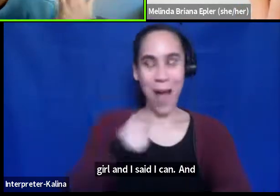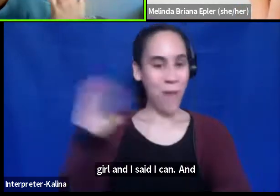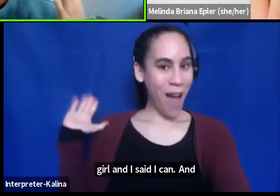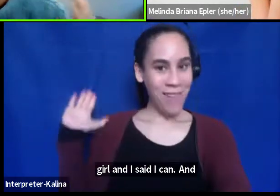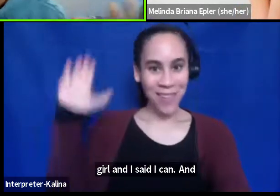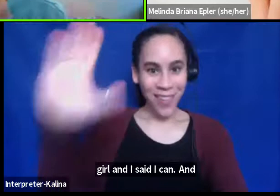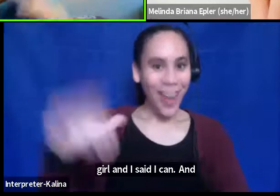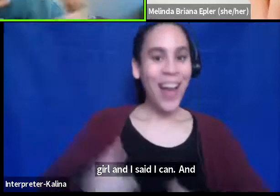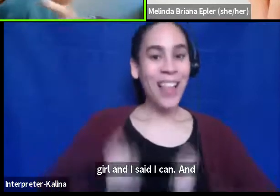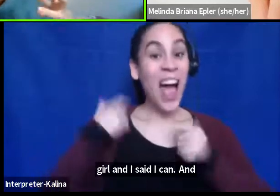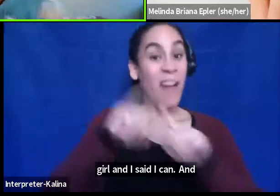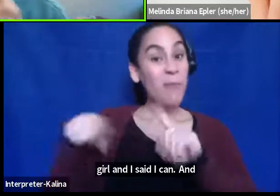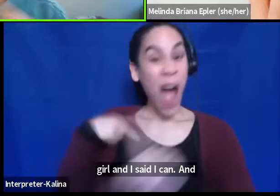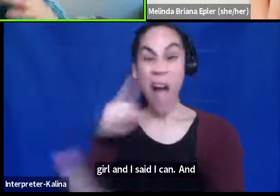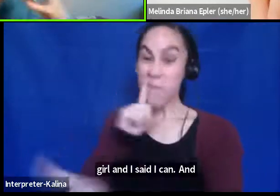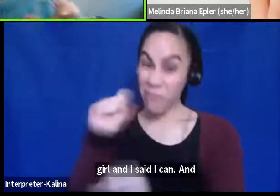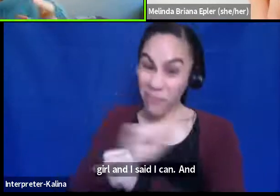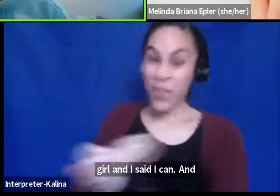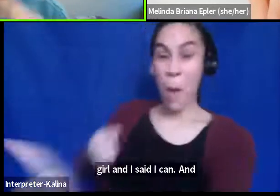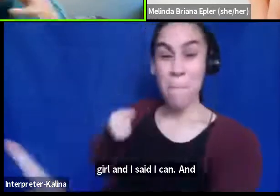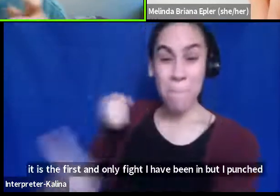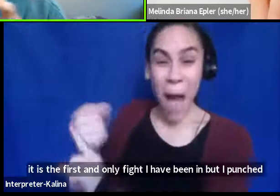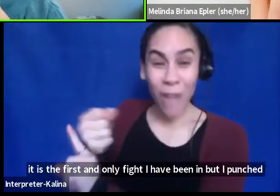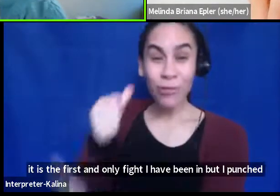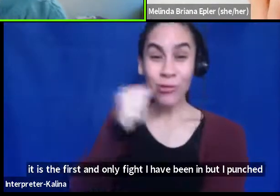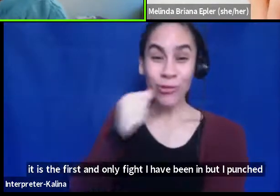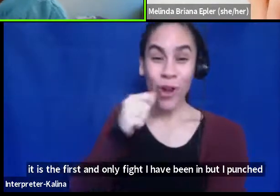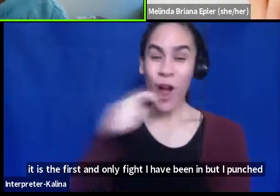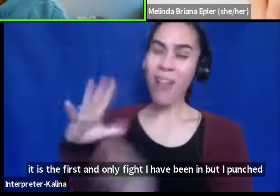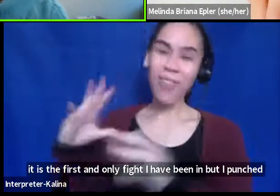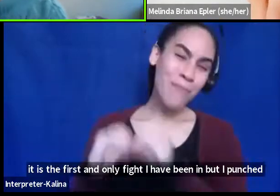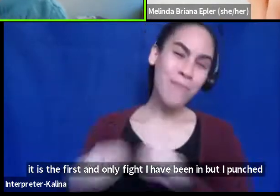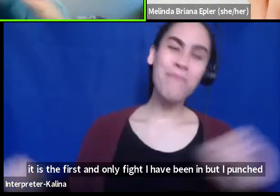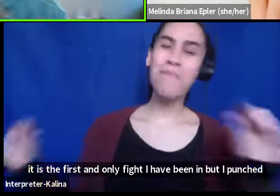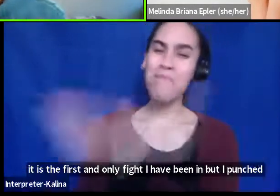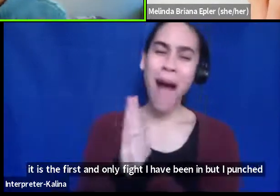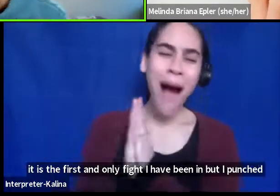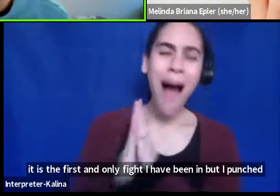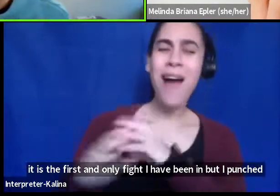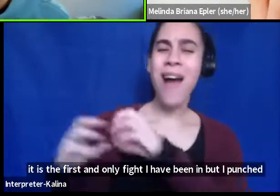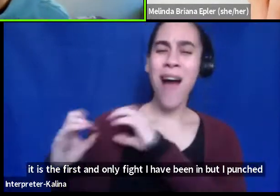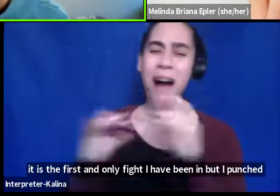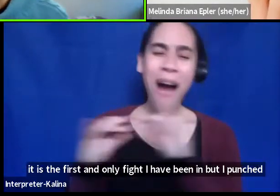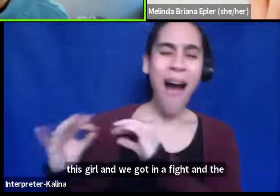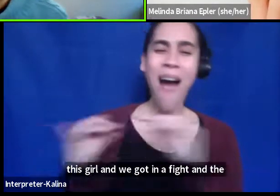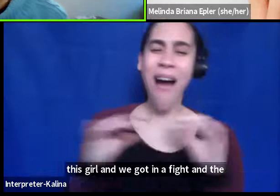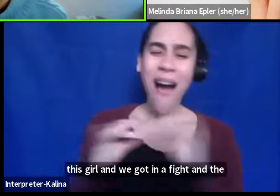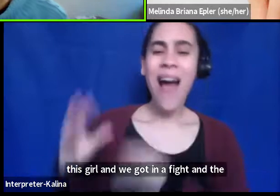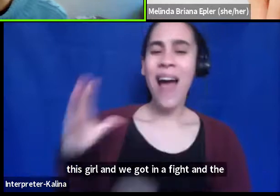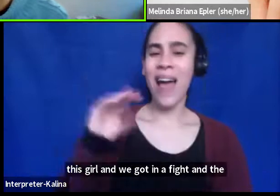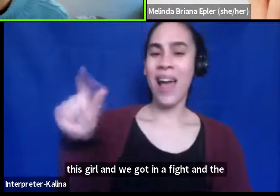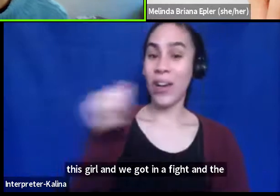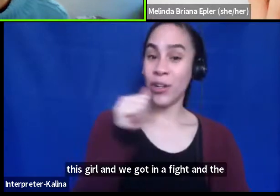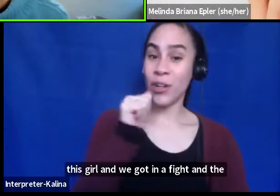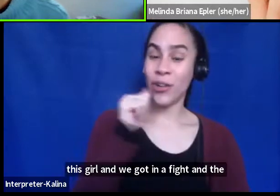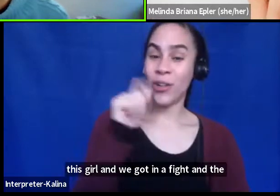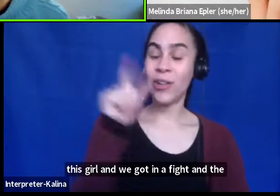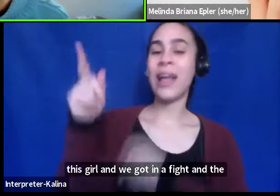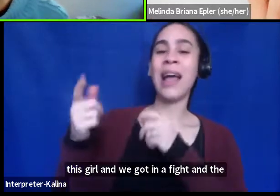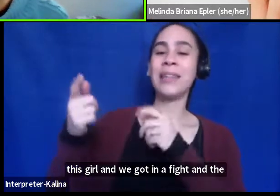I punched this girl and we got in a fight, and the administration called my mom, and my mom came to pick me up.